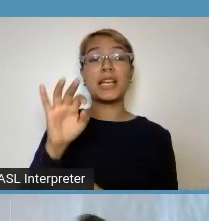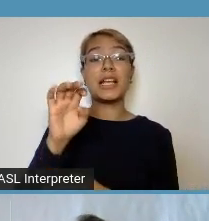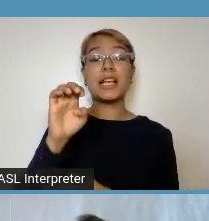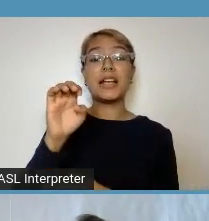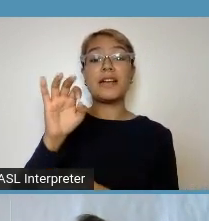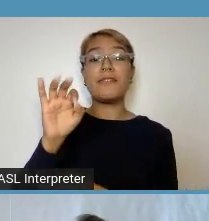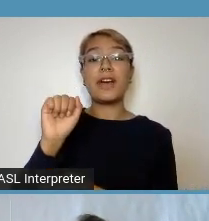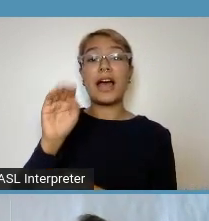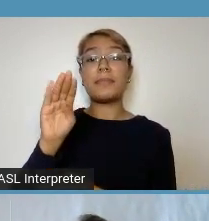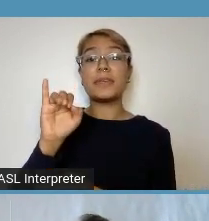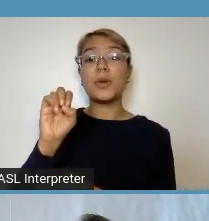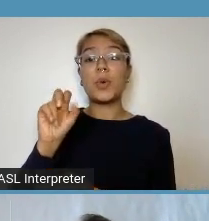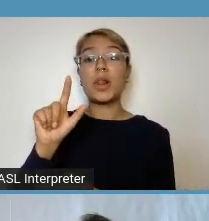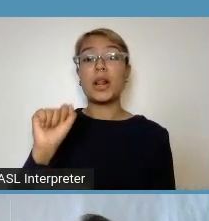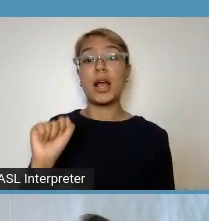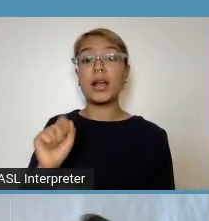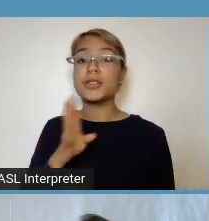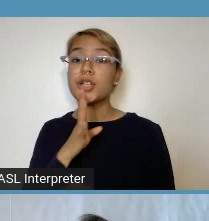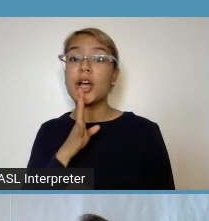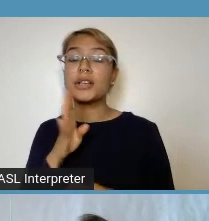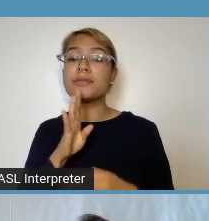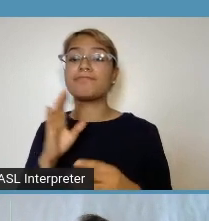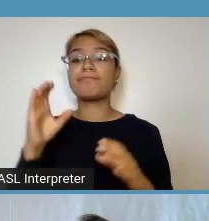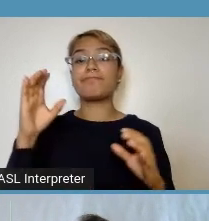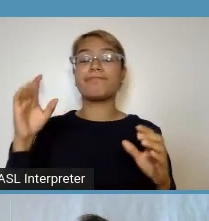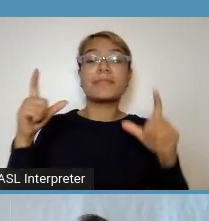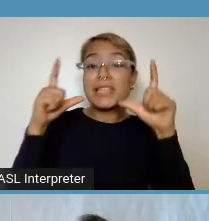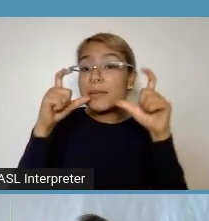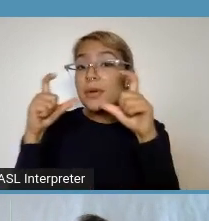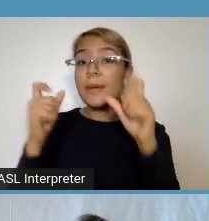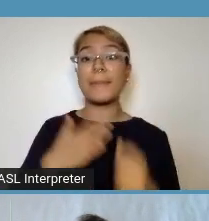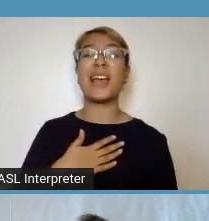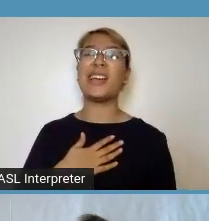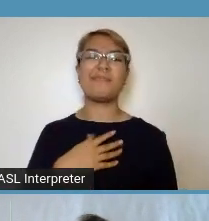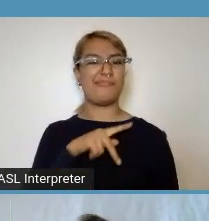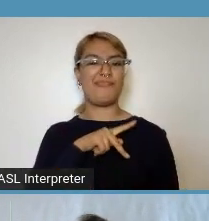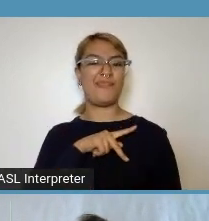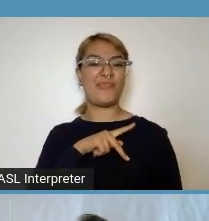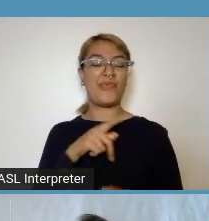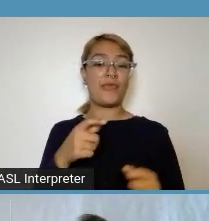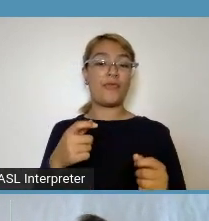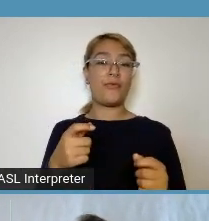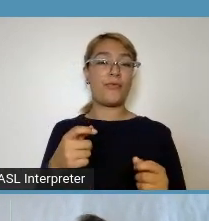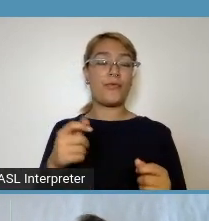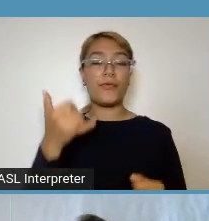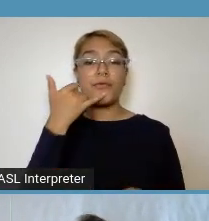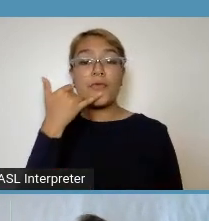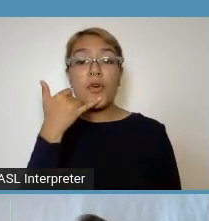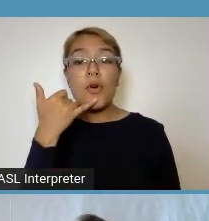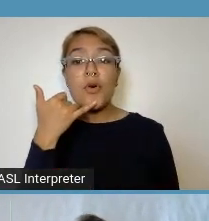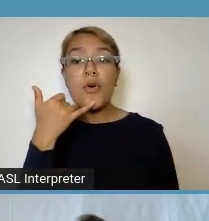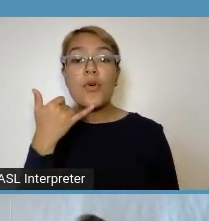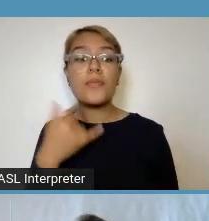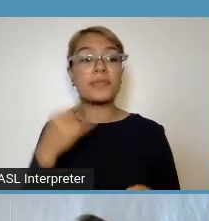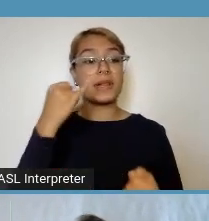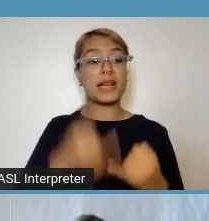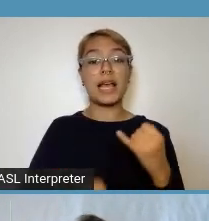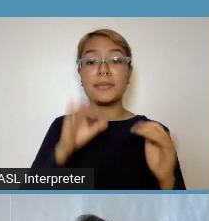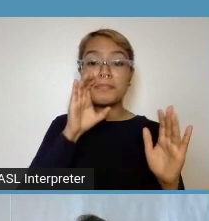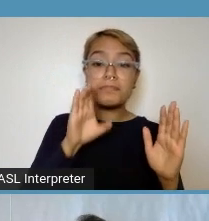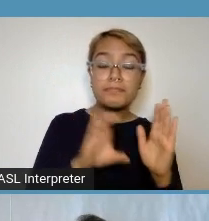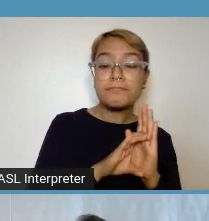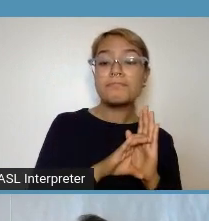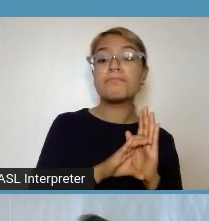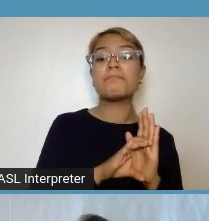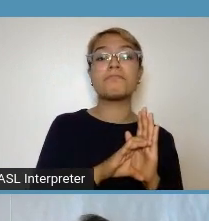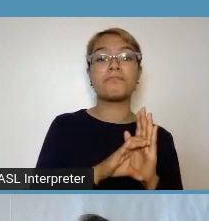talking into the camera of my personal phone with a table of food in front of her. And the last photo is an image